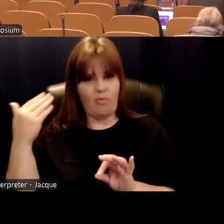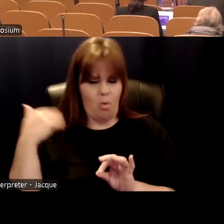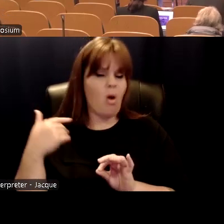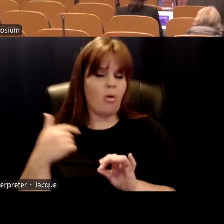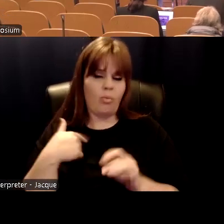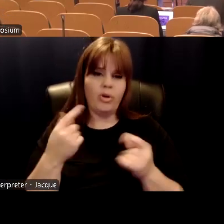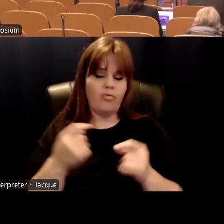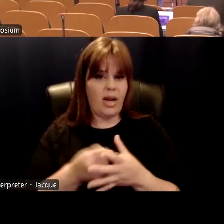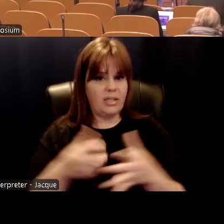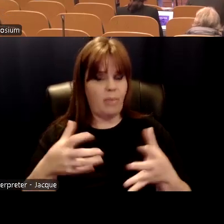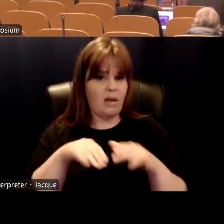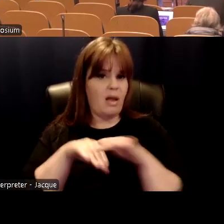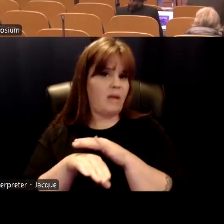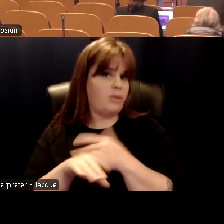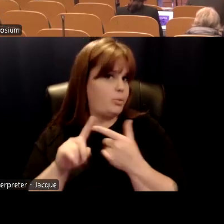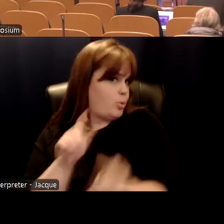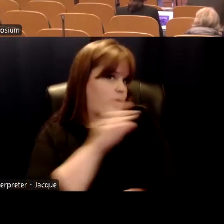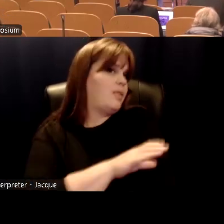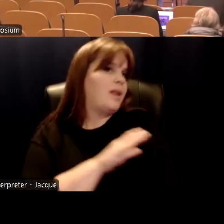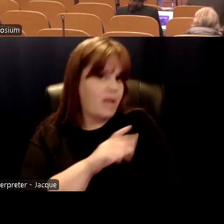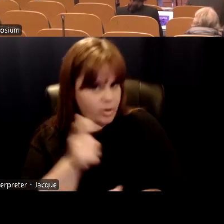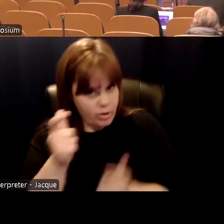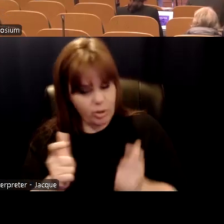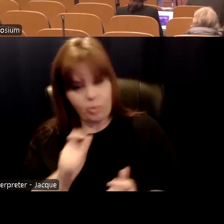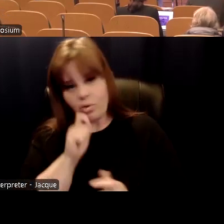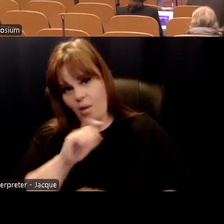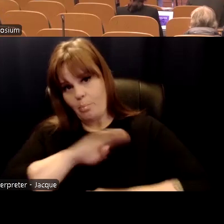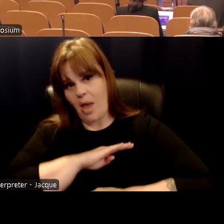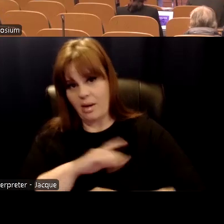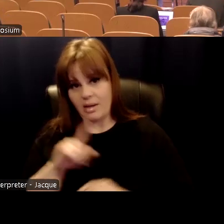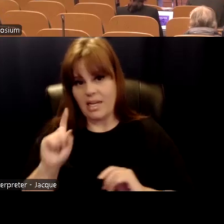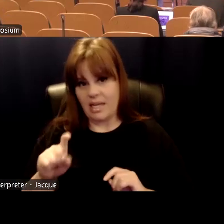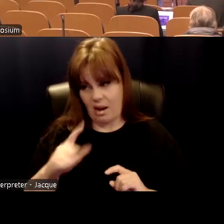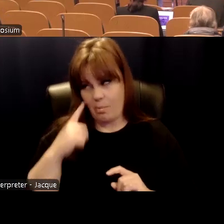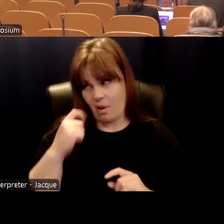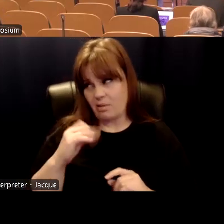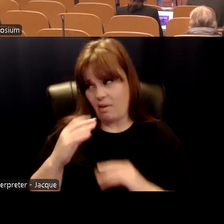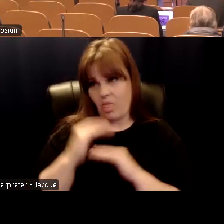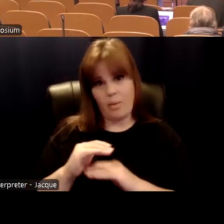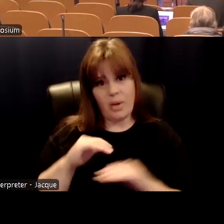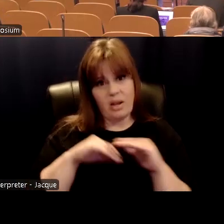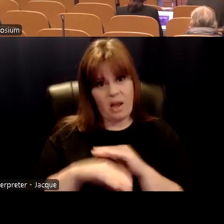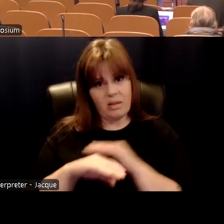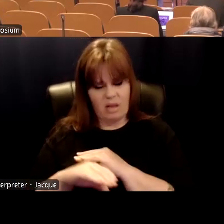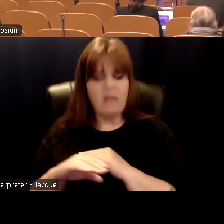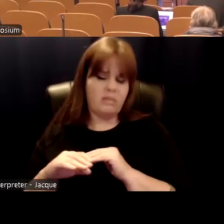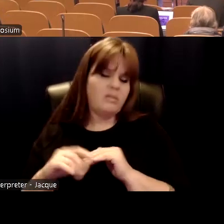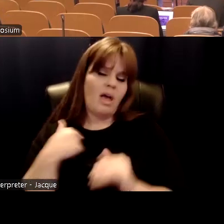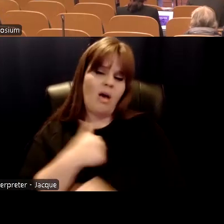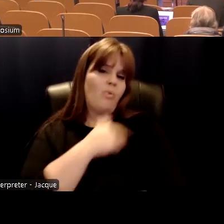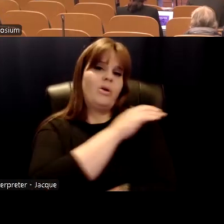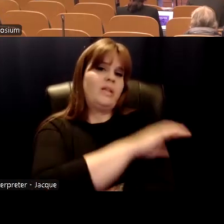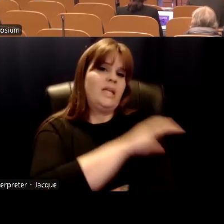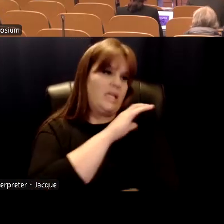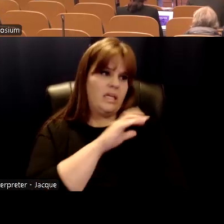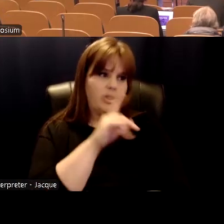access to the clinic, and there's a huge unmet need. But because of limited access, our clinic is